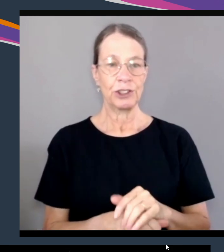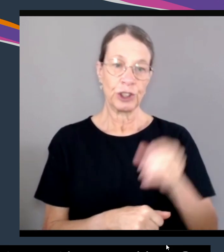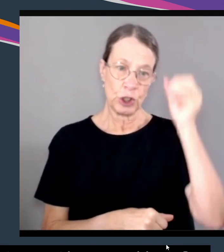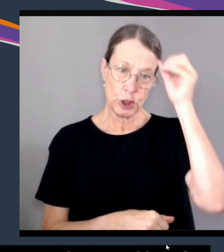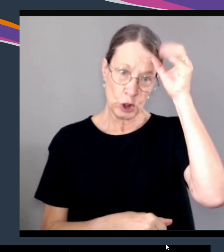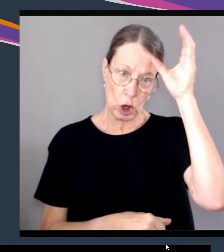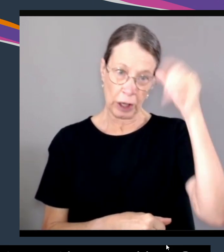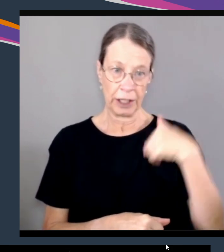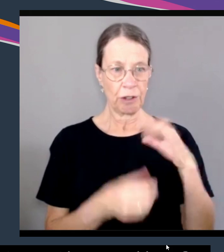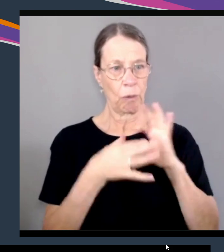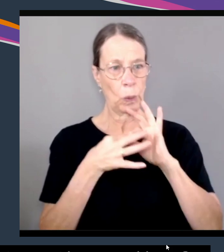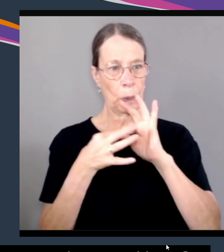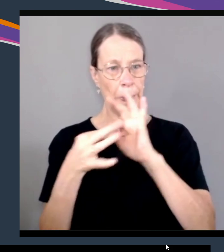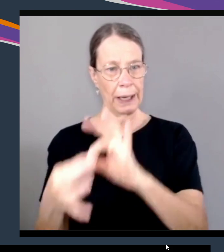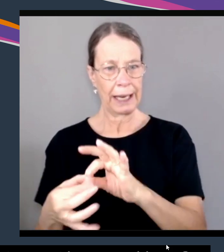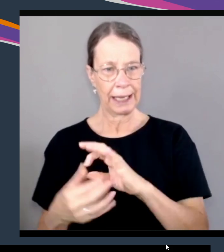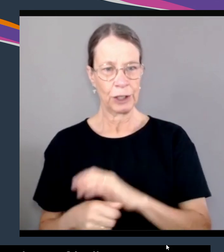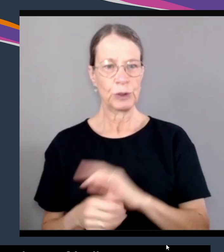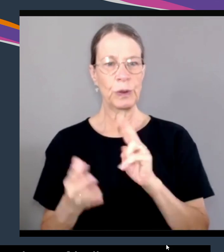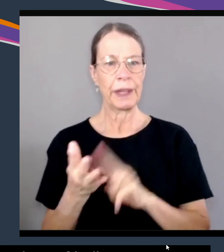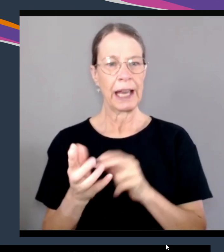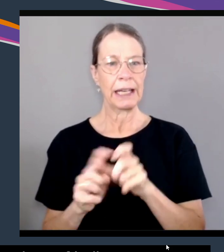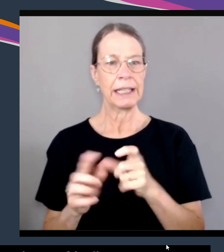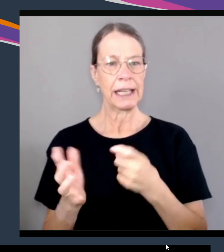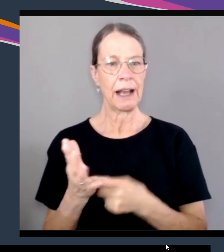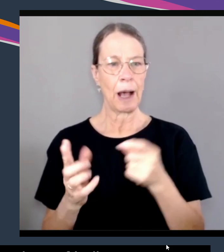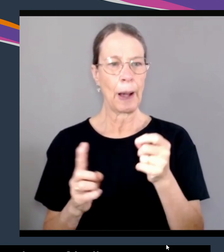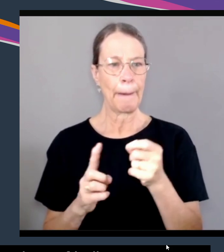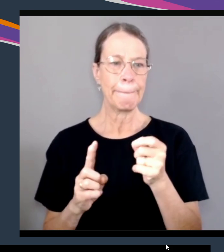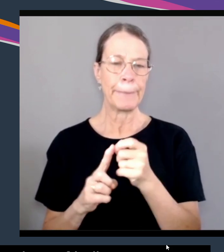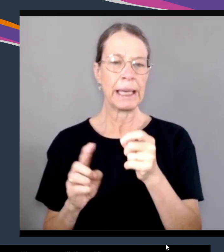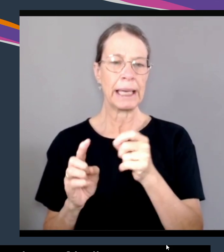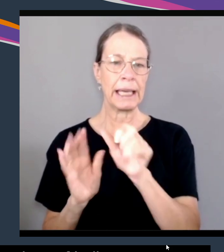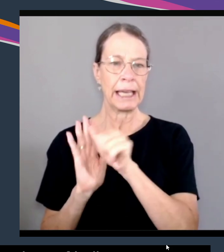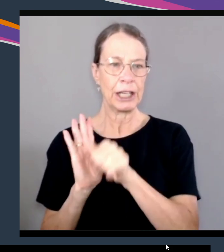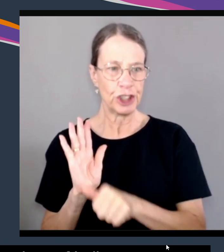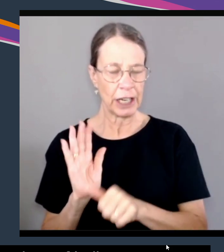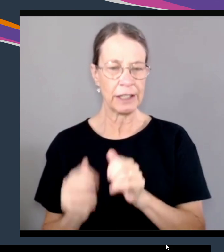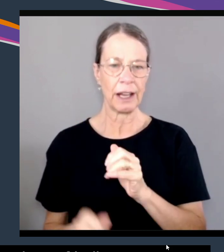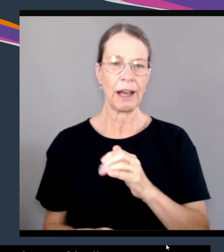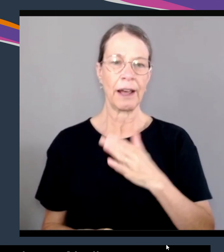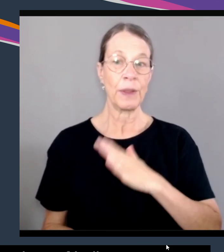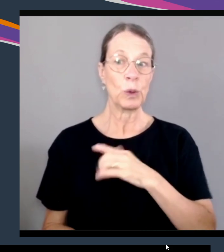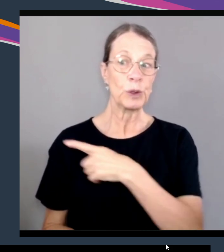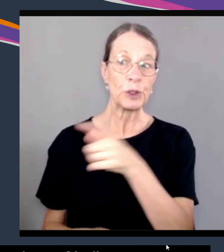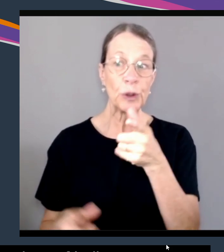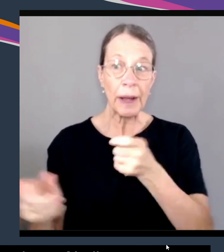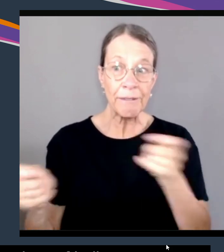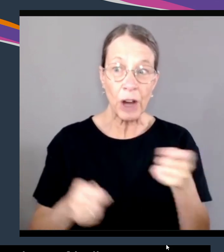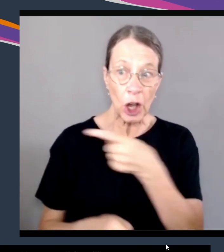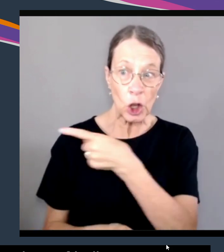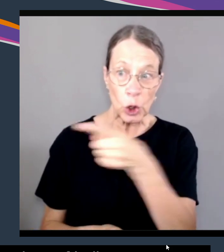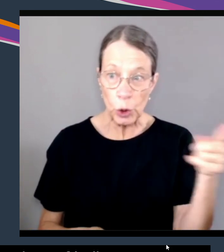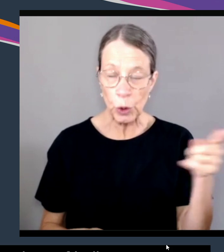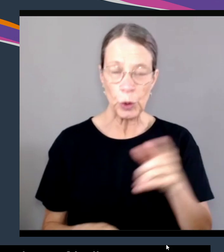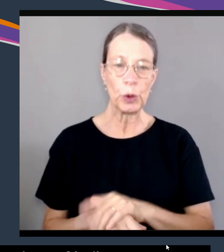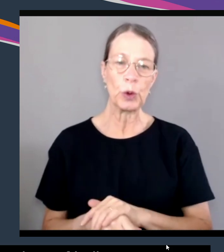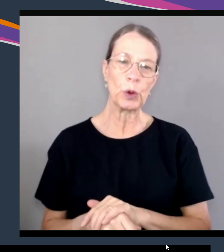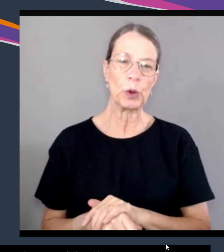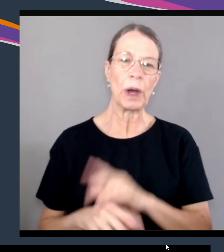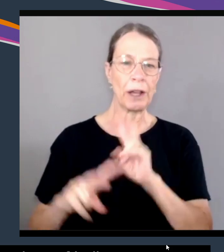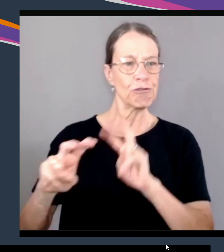National Disability Research Partnership wants to promote, inviting you as research leaders to submit grants on